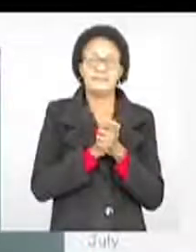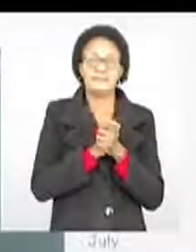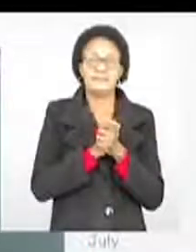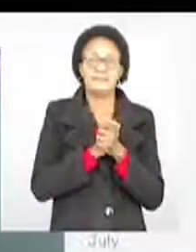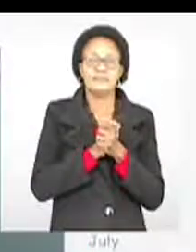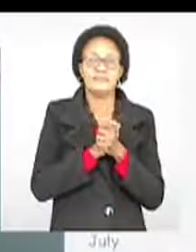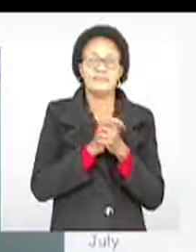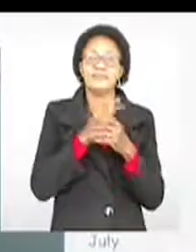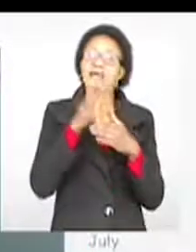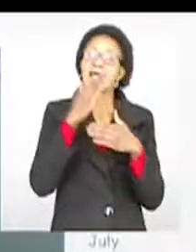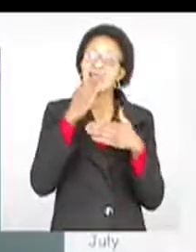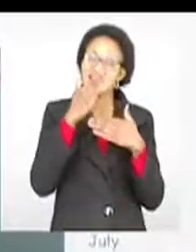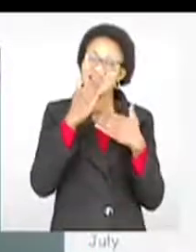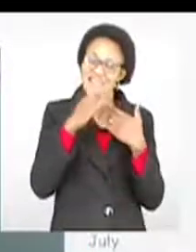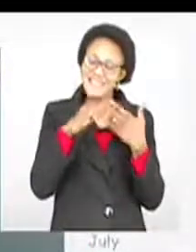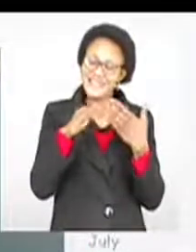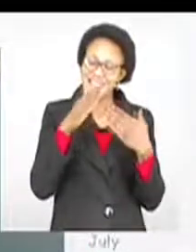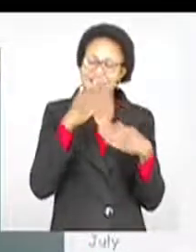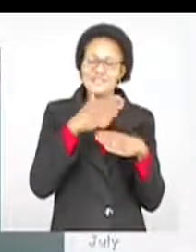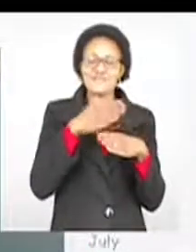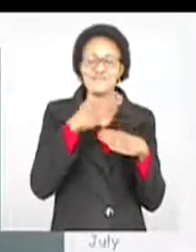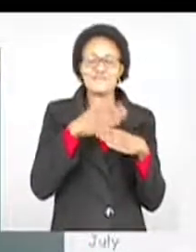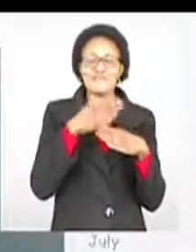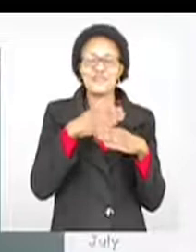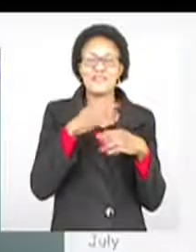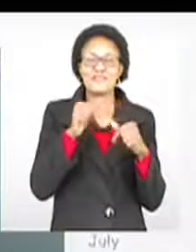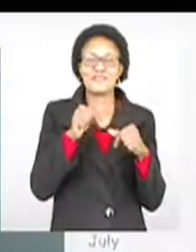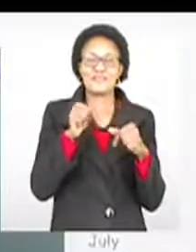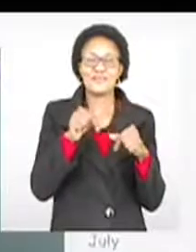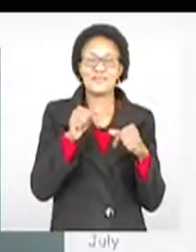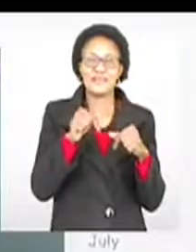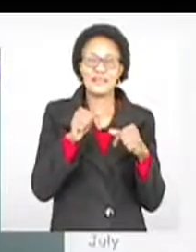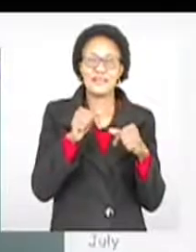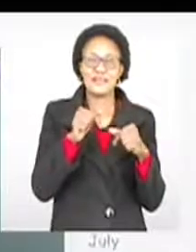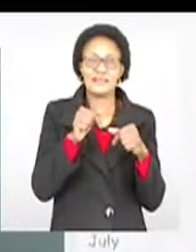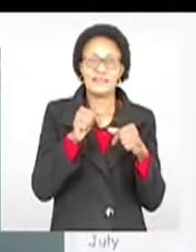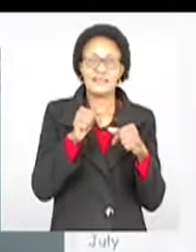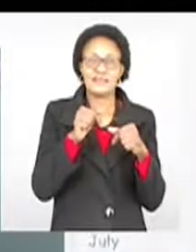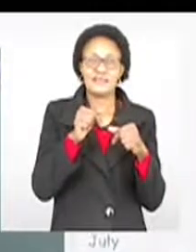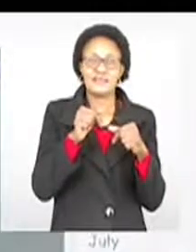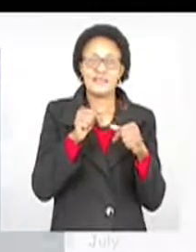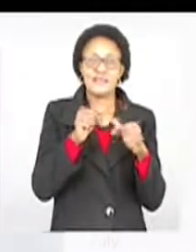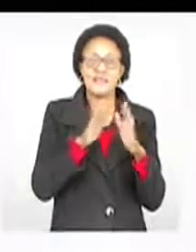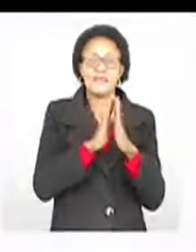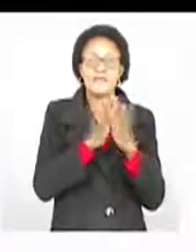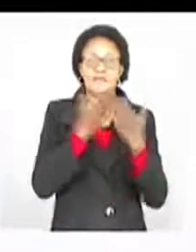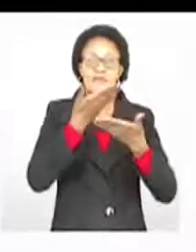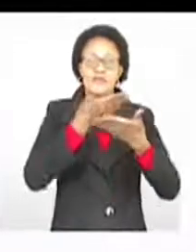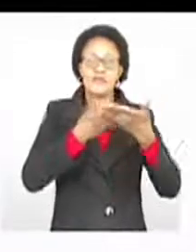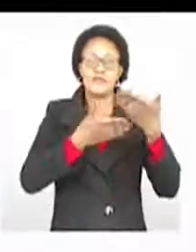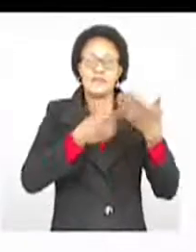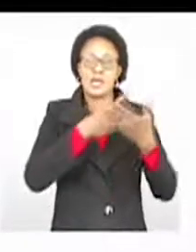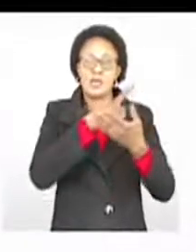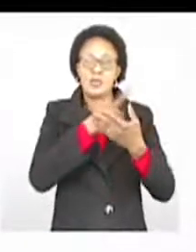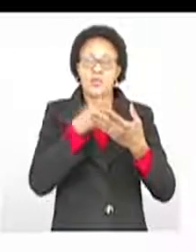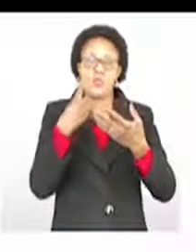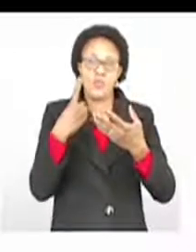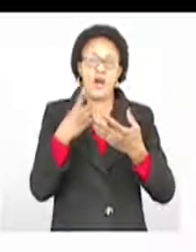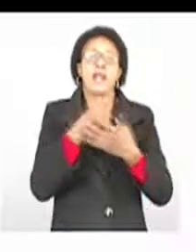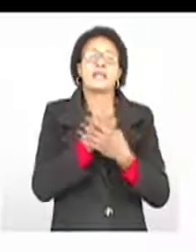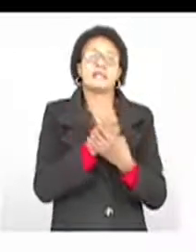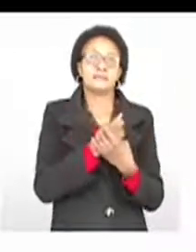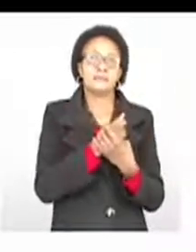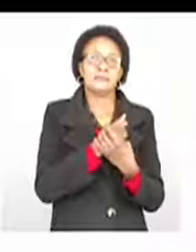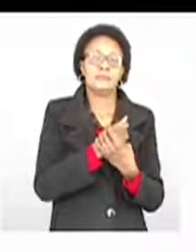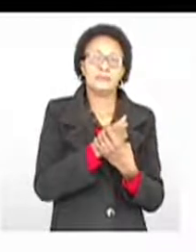For our last exercise for this lesson, I'd like you to please turn to page 11. On page 11, we can